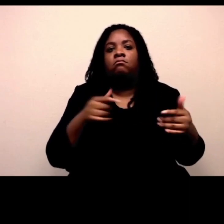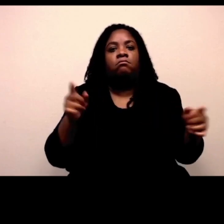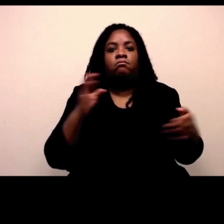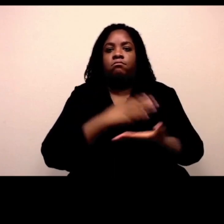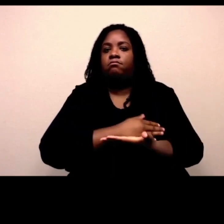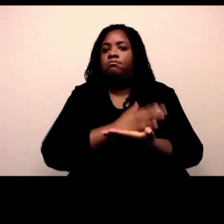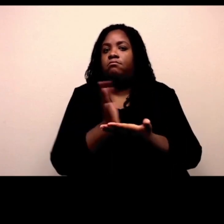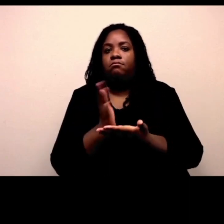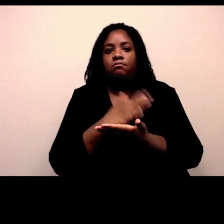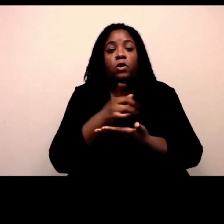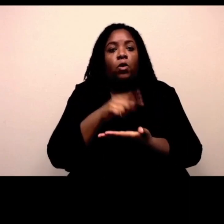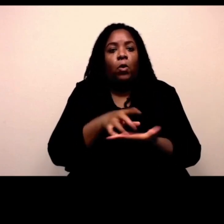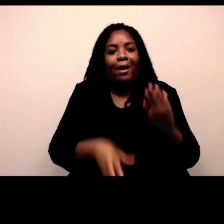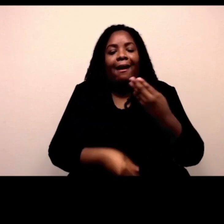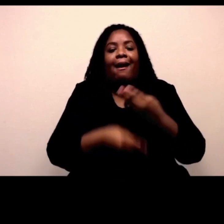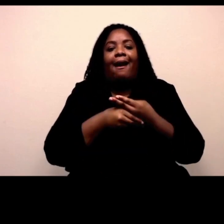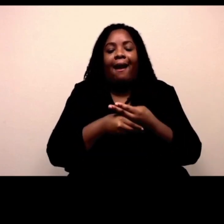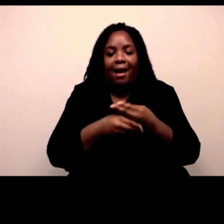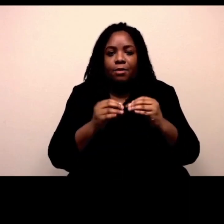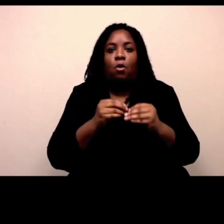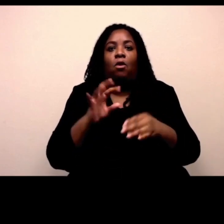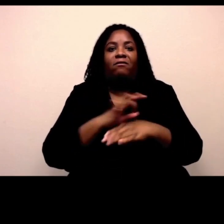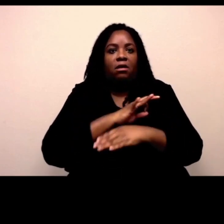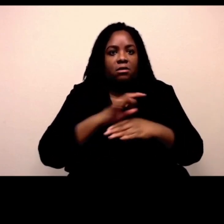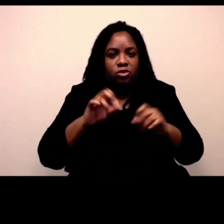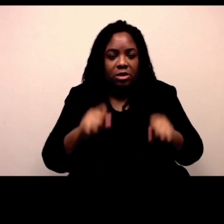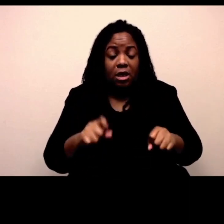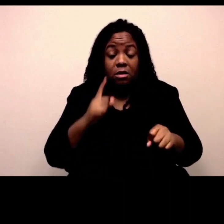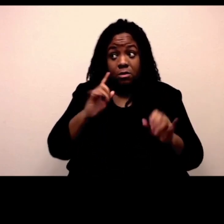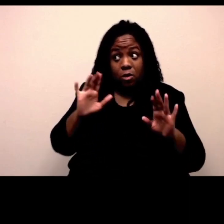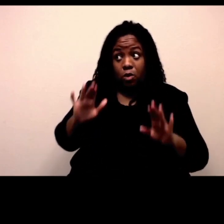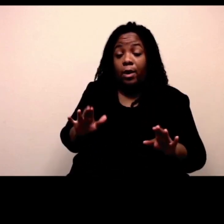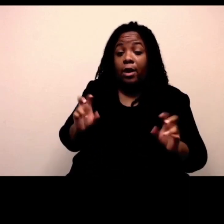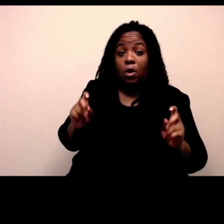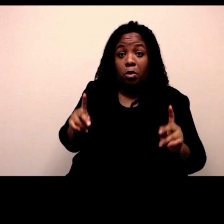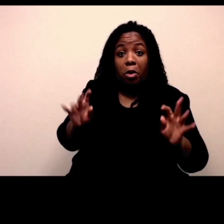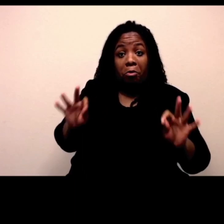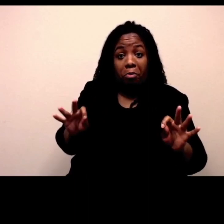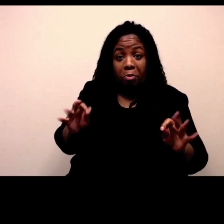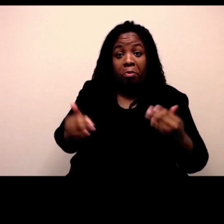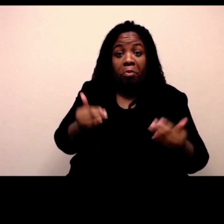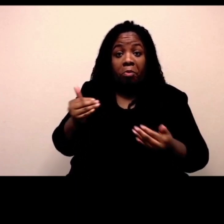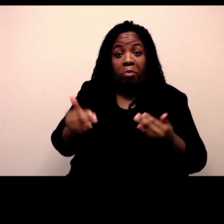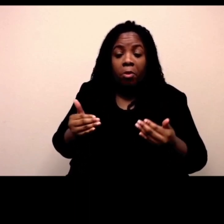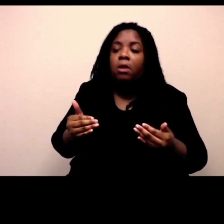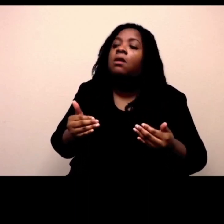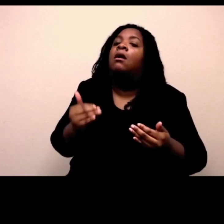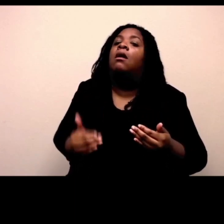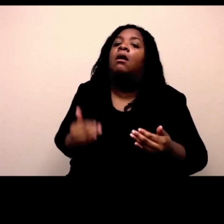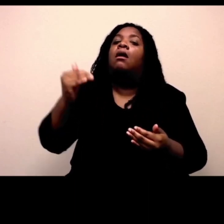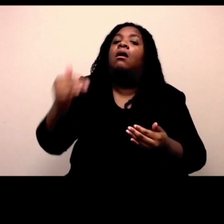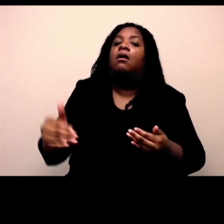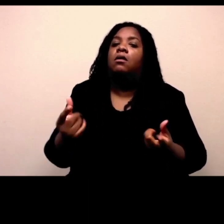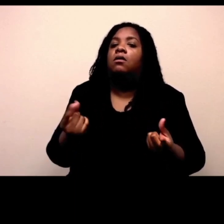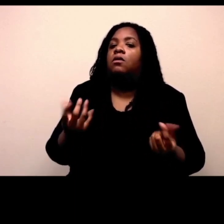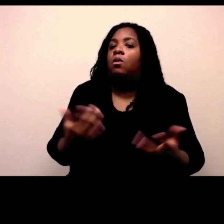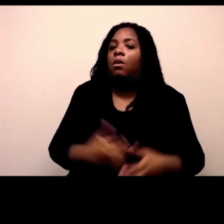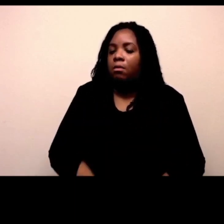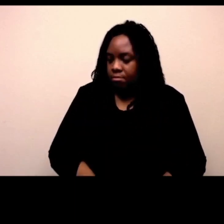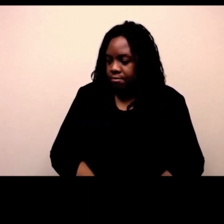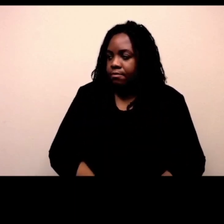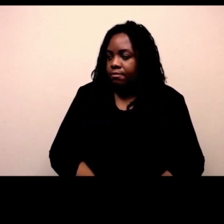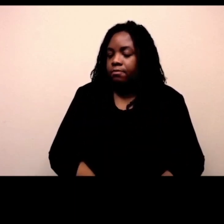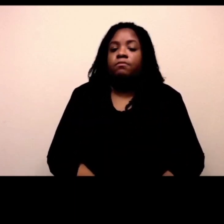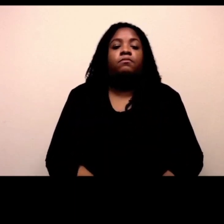keep adding functionality to it. Okay, great. You got it to do this. Or what's the next step? What, you know,